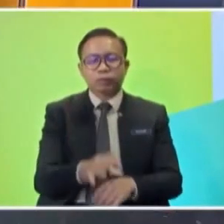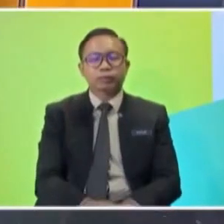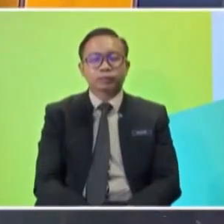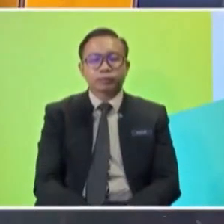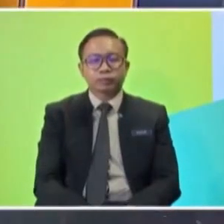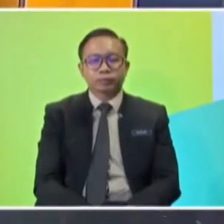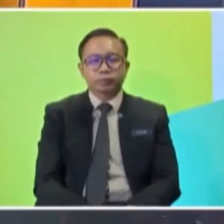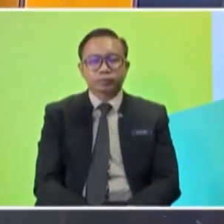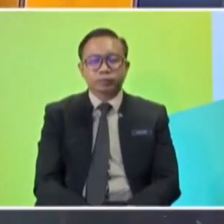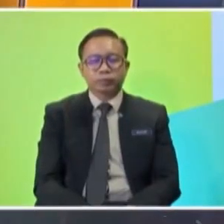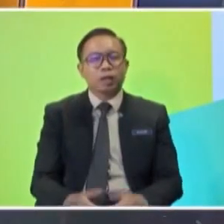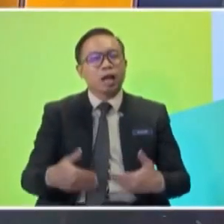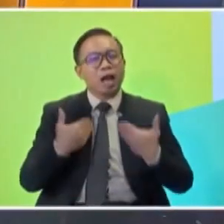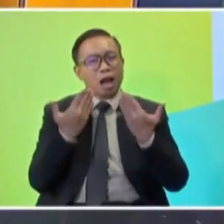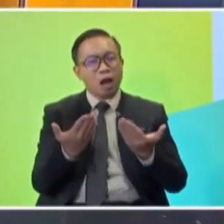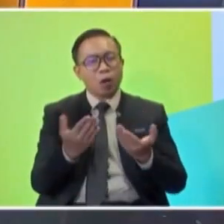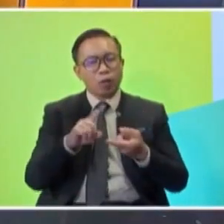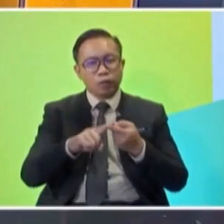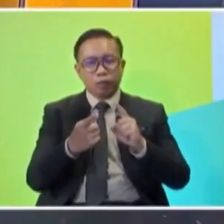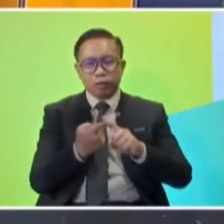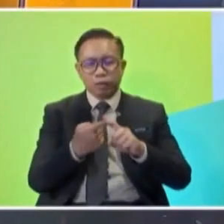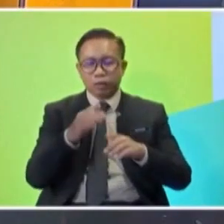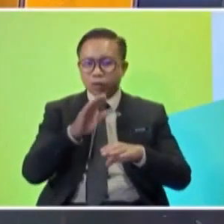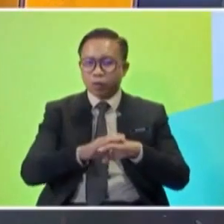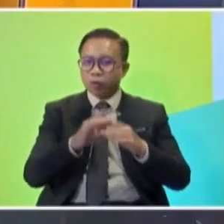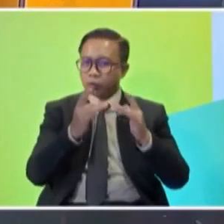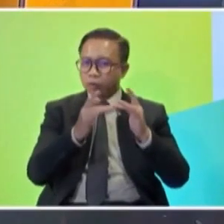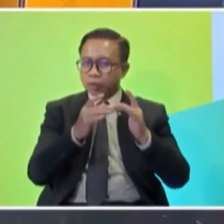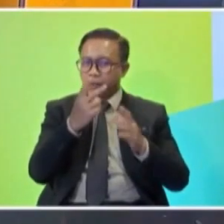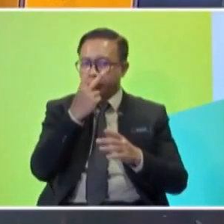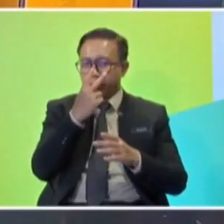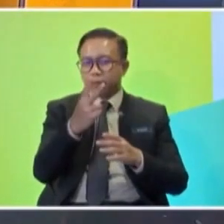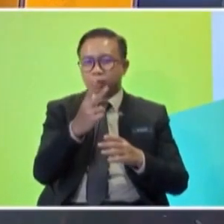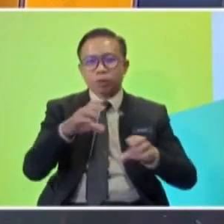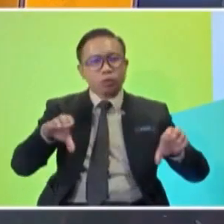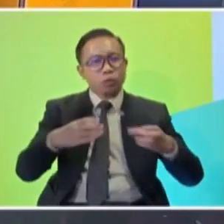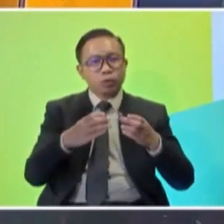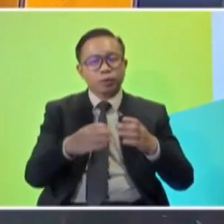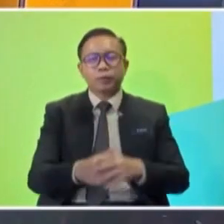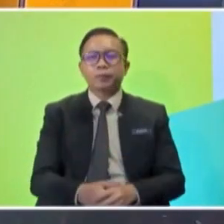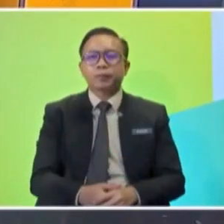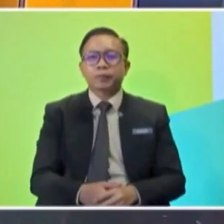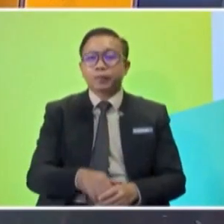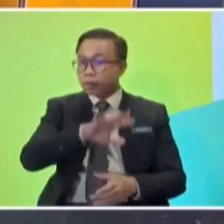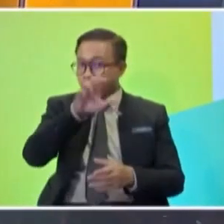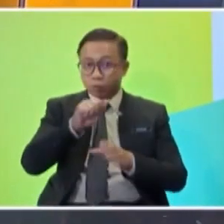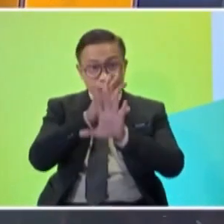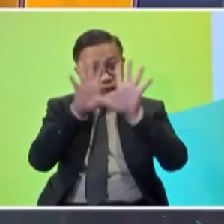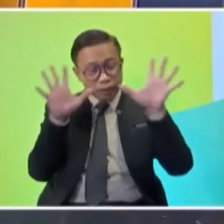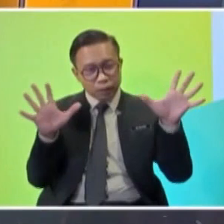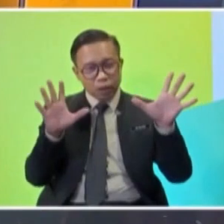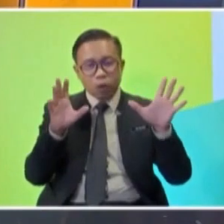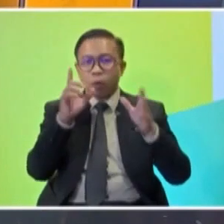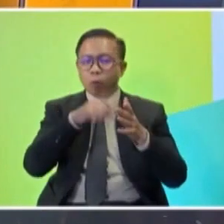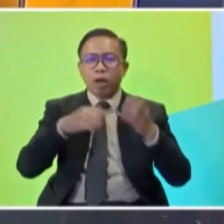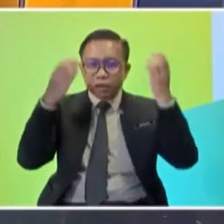Okay, okay. Yeah. And how is our friends on Google Meets as well as watching at home doing so far? Everyone clear with what Mr. Ragu